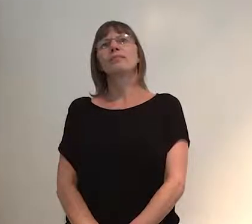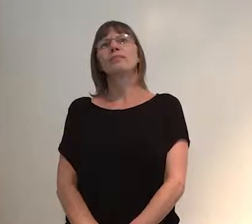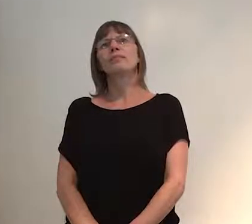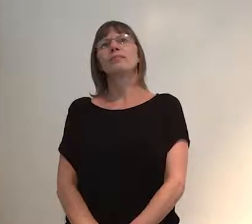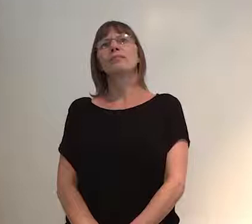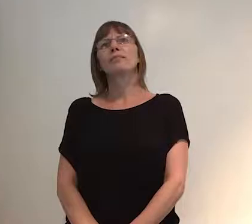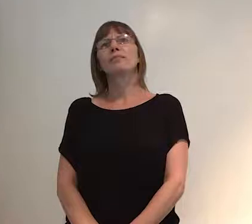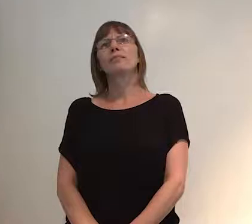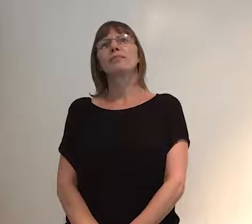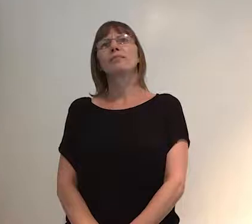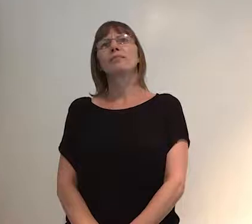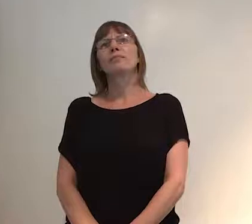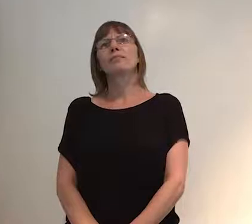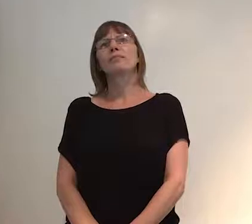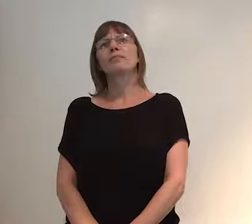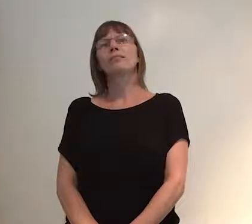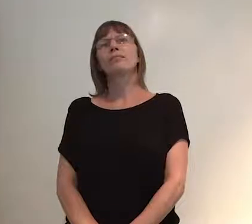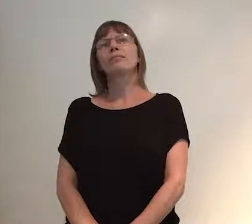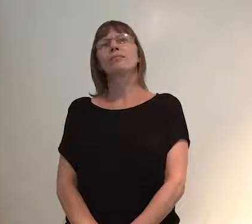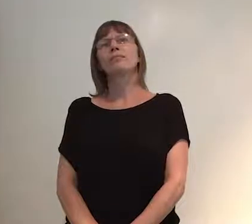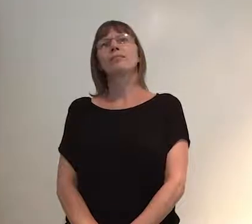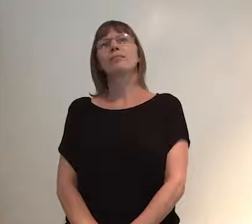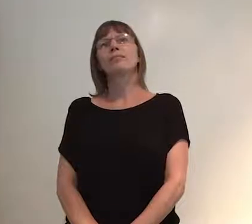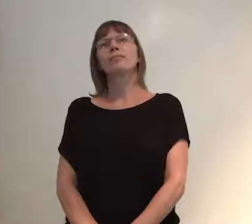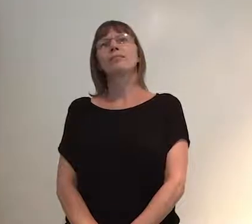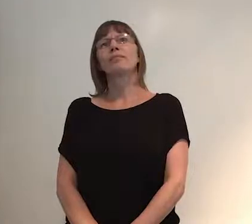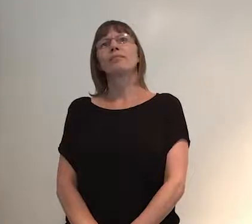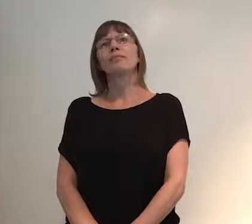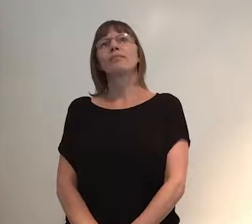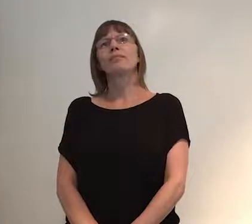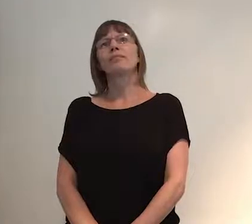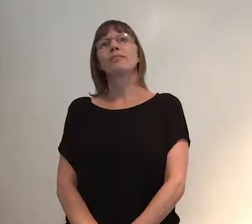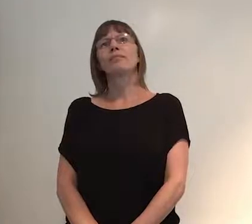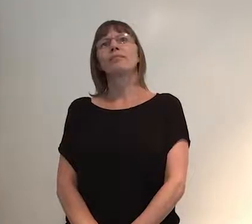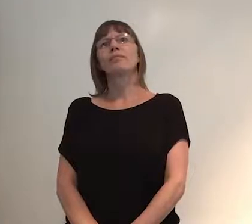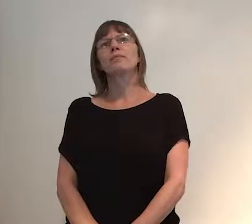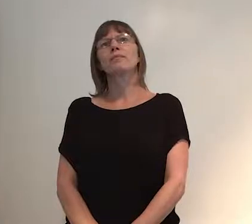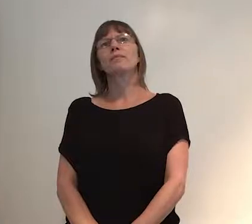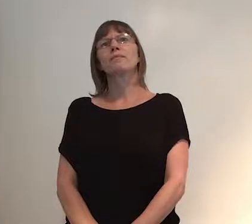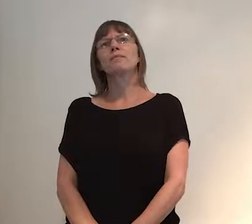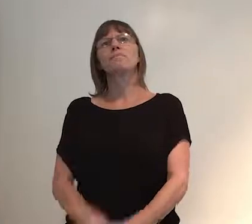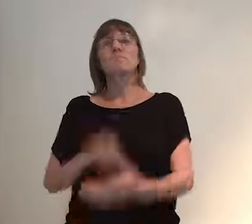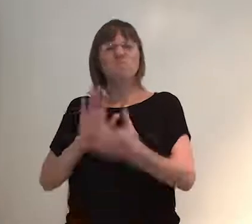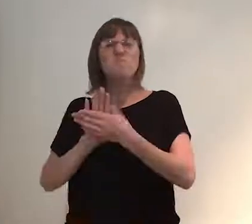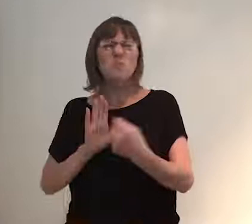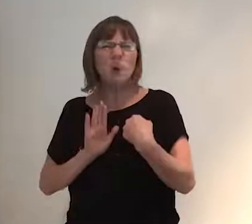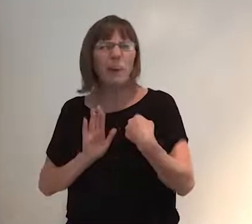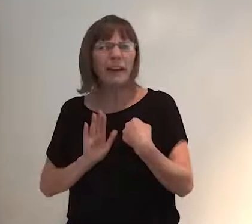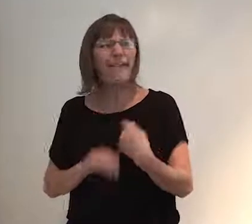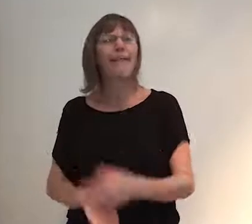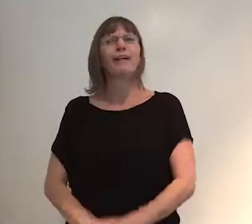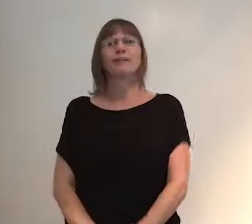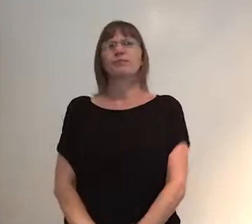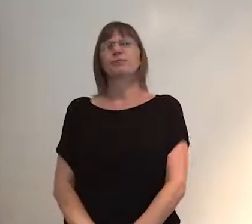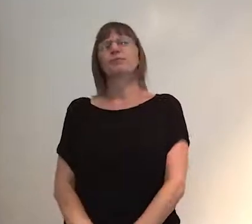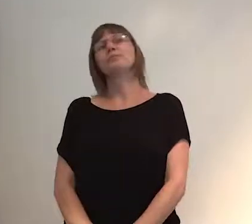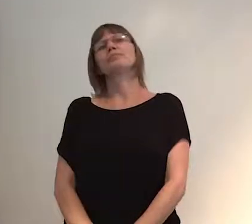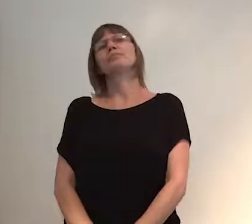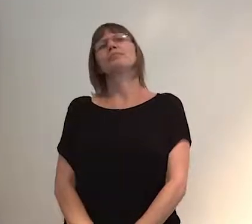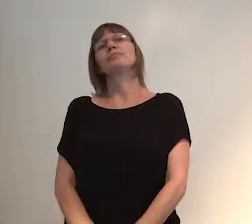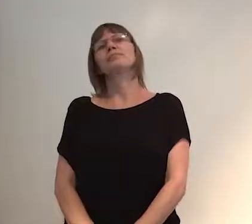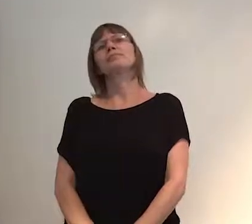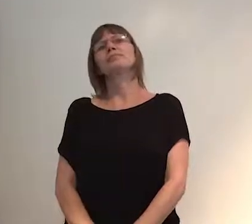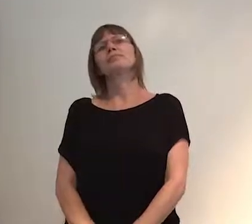And then exhale, coming back down. Coming straight back into child's pose.